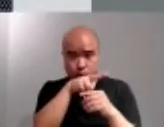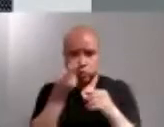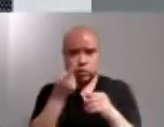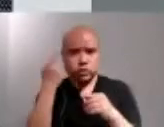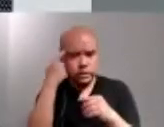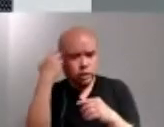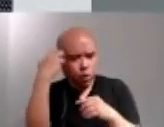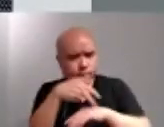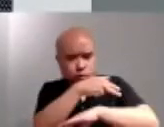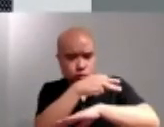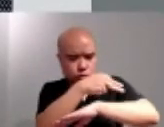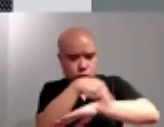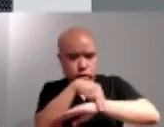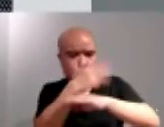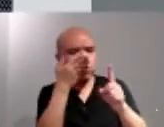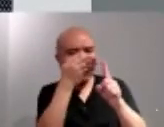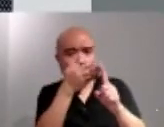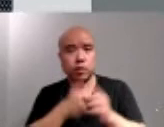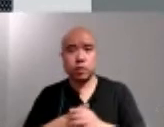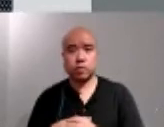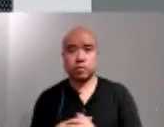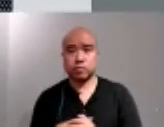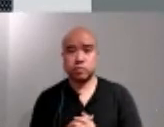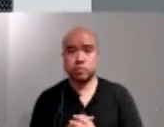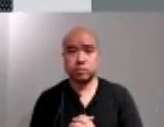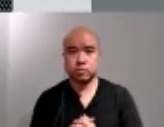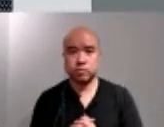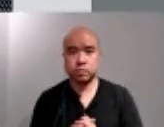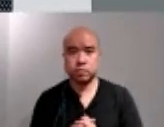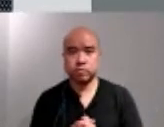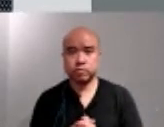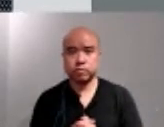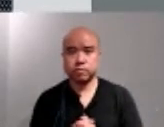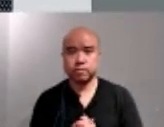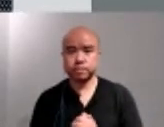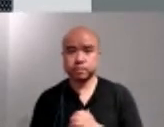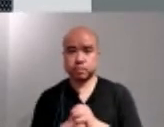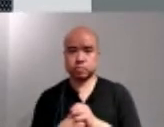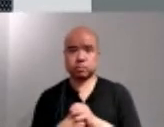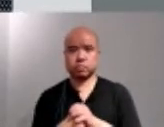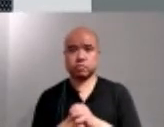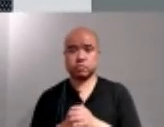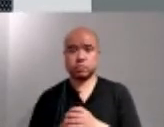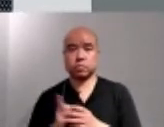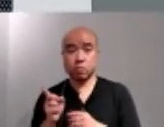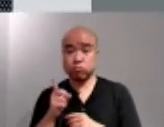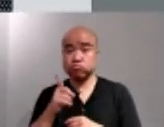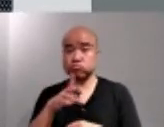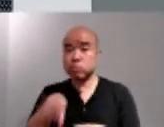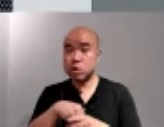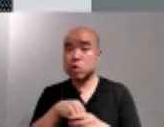Here's a case of ours. Just Live is also a subsidiary of New Black,